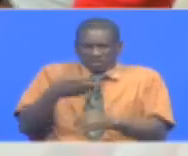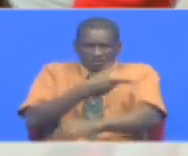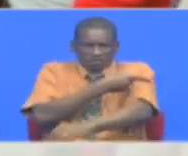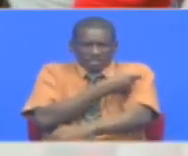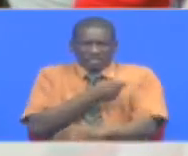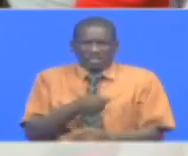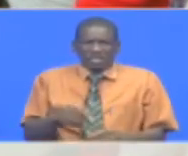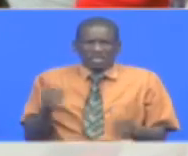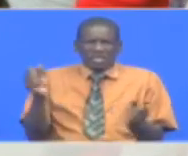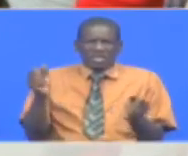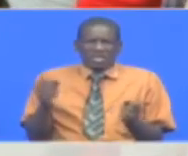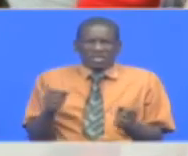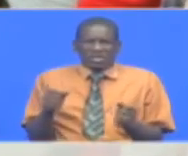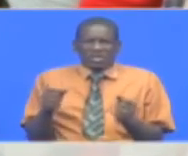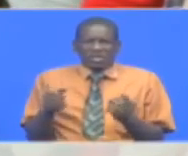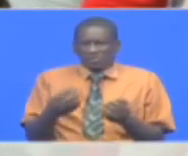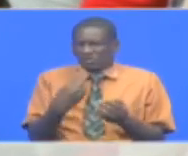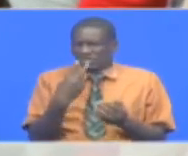with a lot of